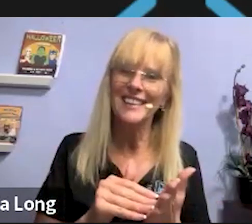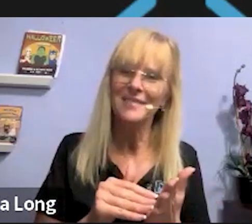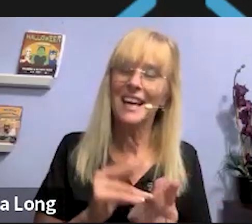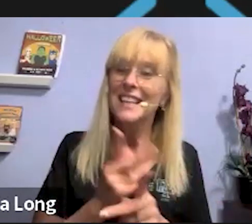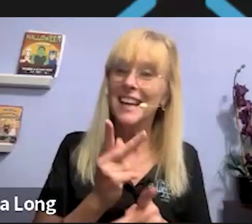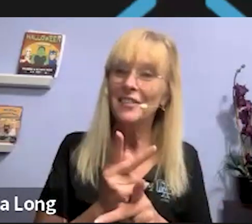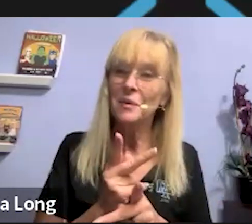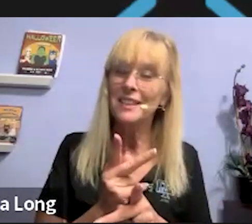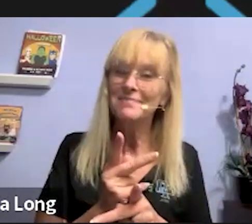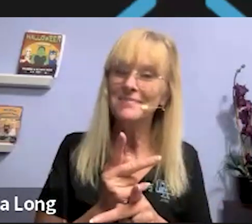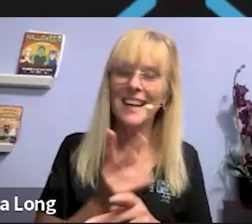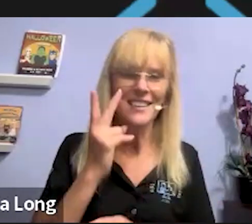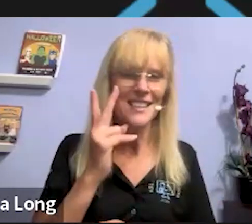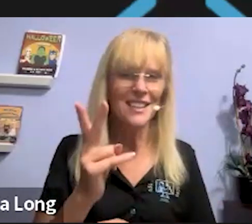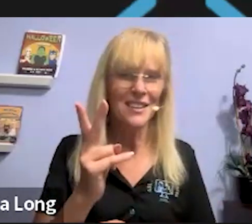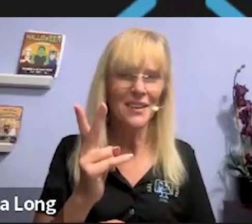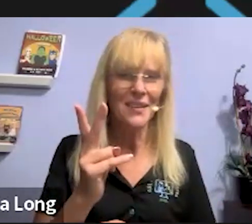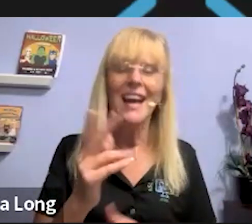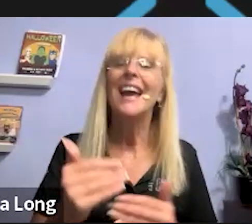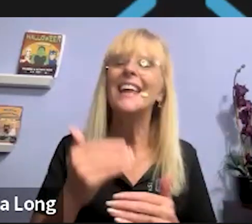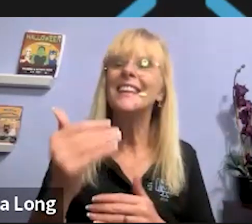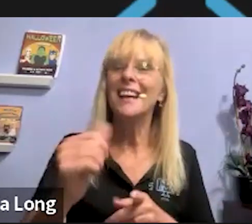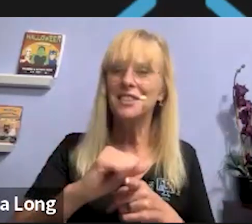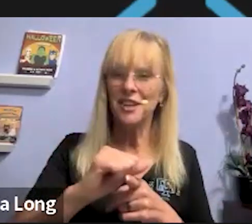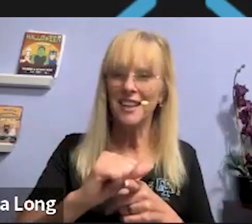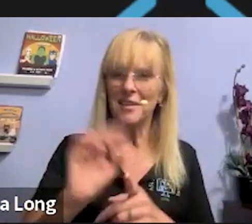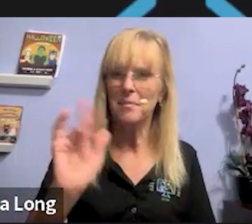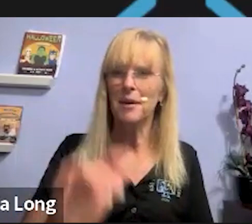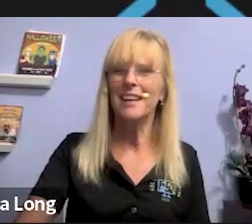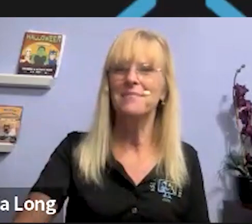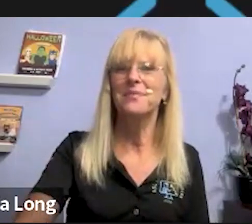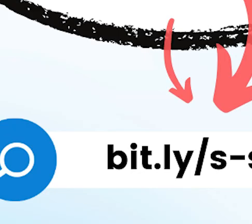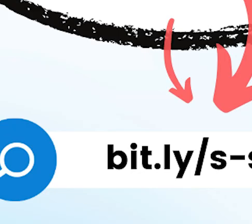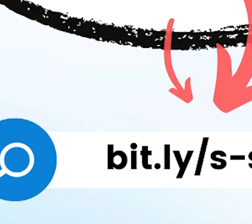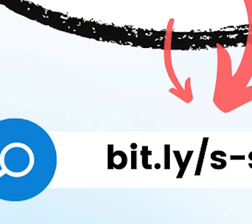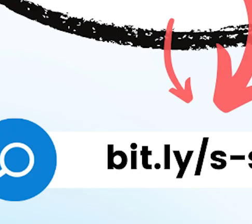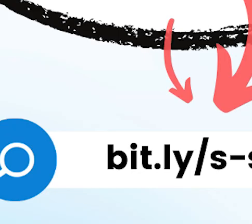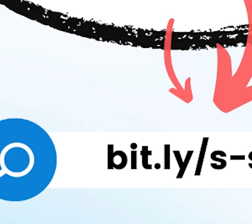you again. Take care, everyone, and I'll see you in the next training. Bye-bye.